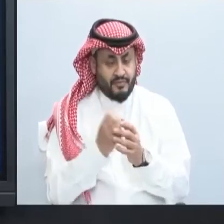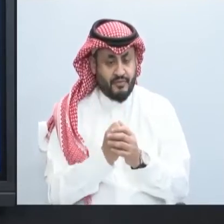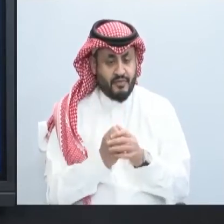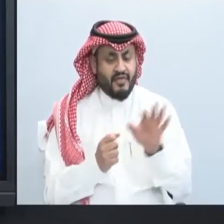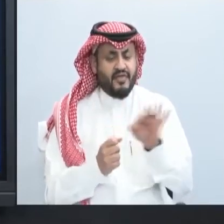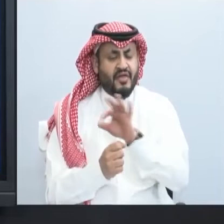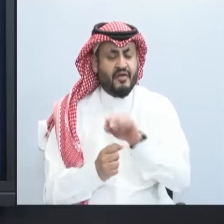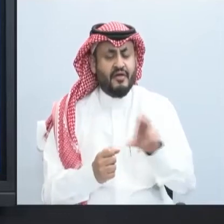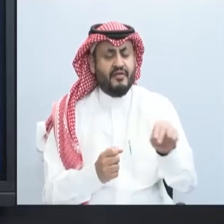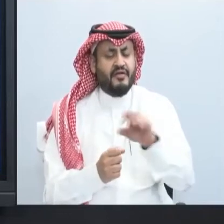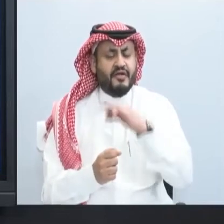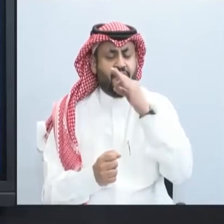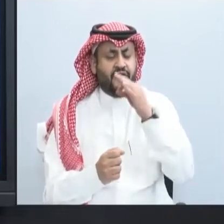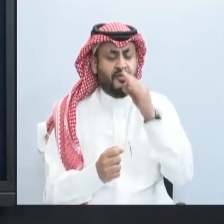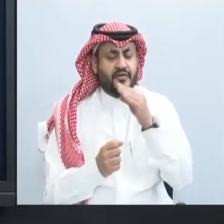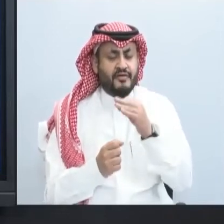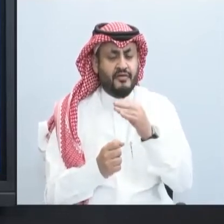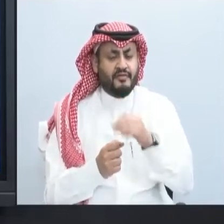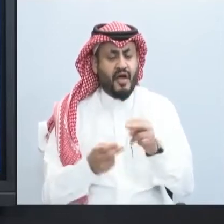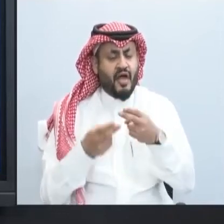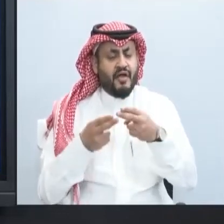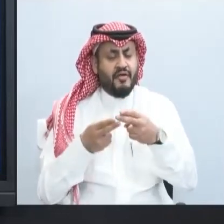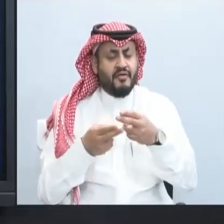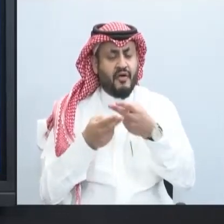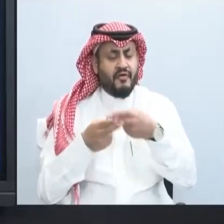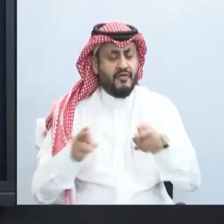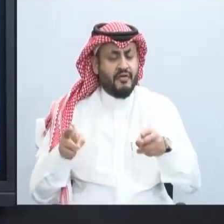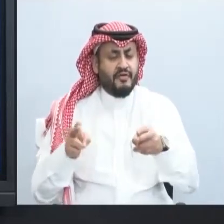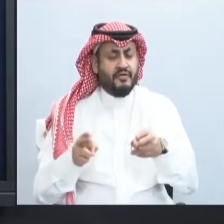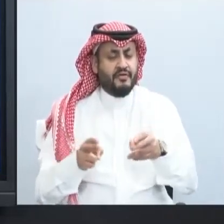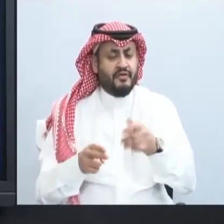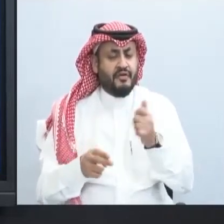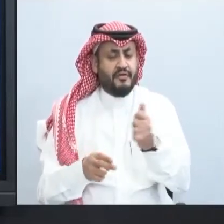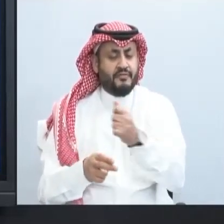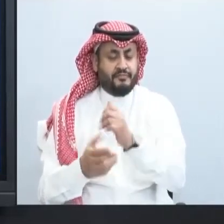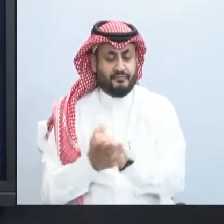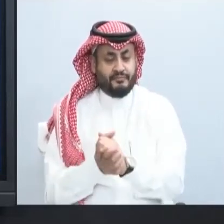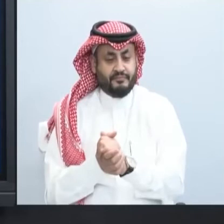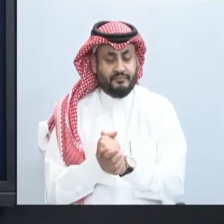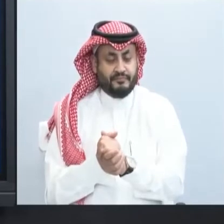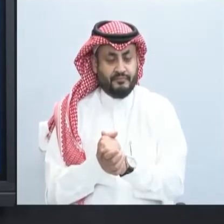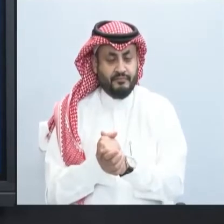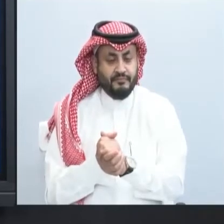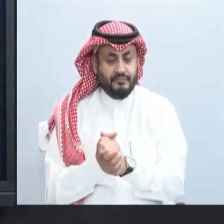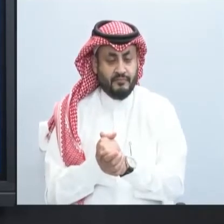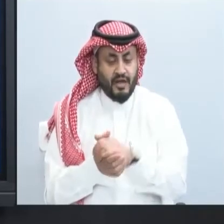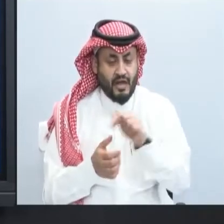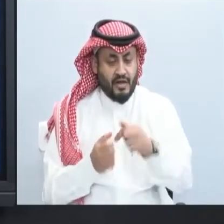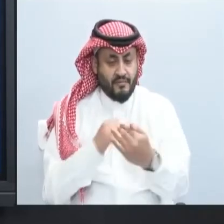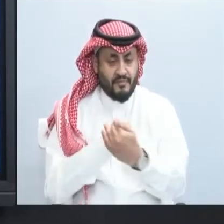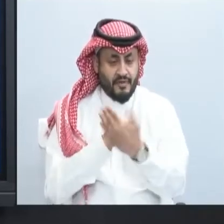the same sound or share the same sound? So this is what we are going to learn